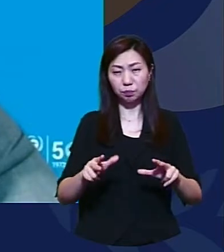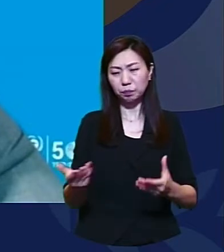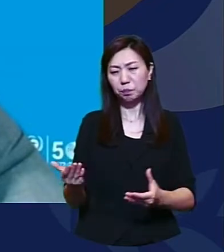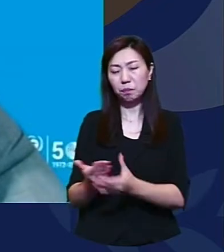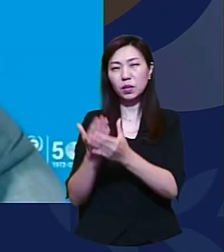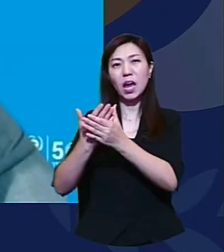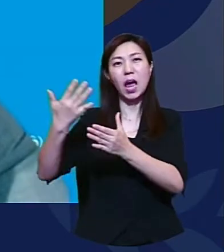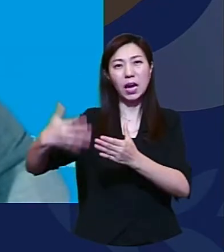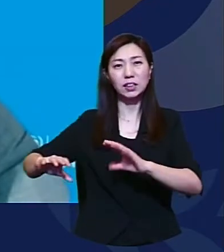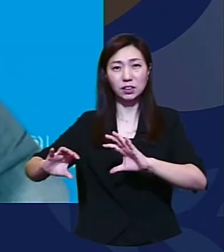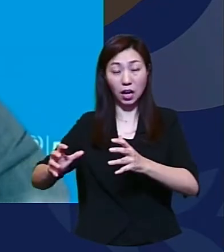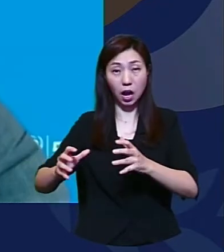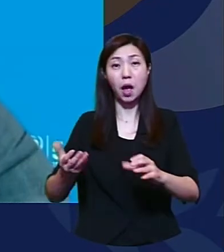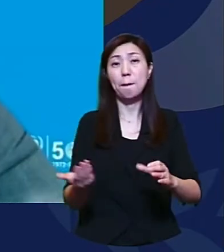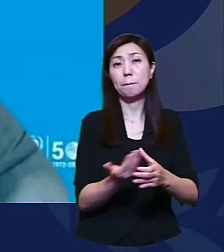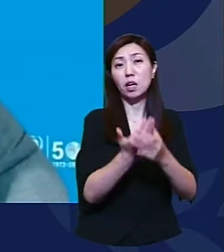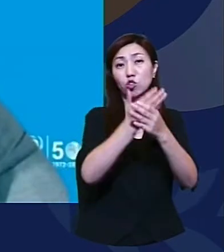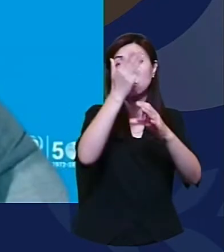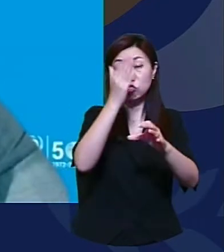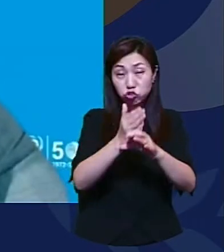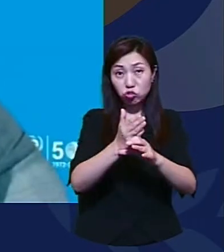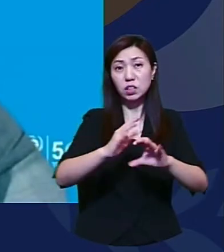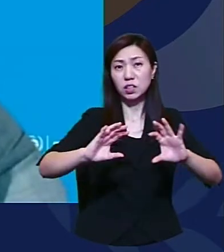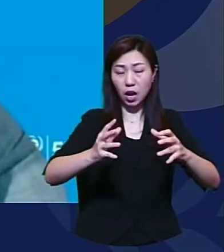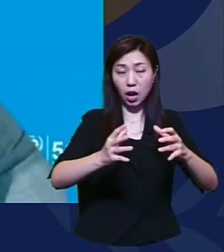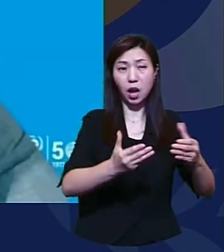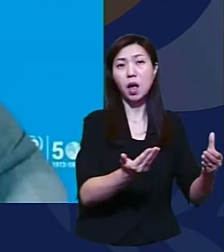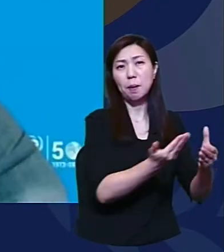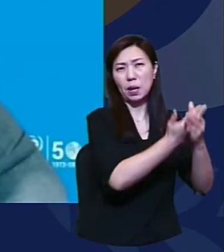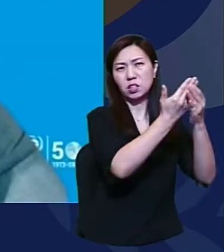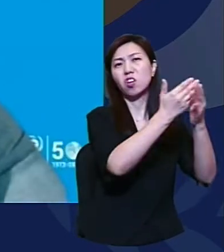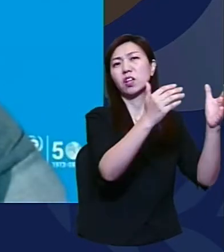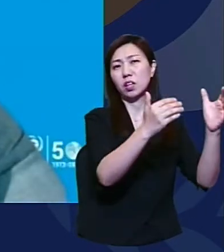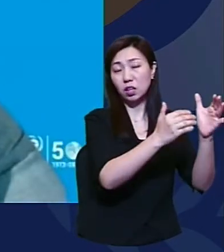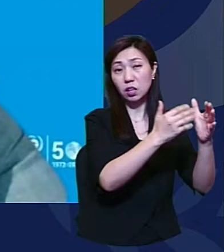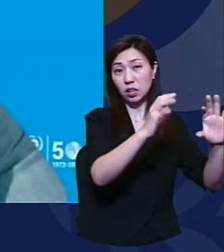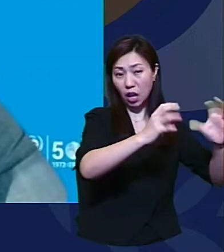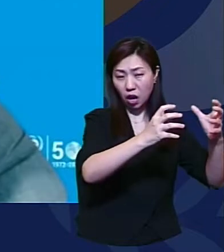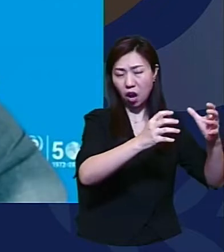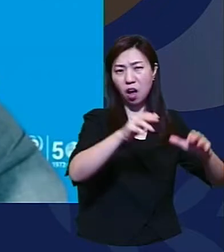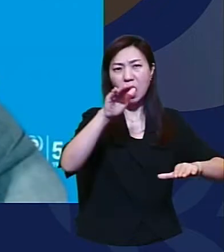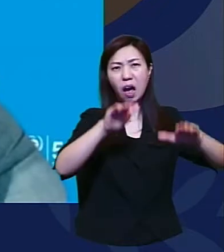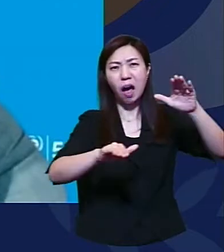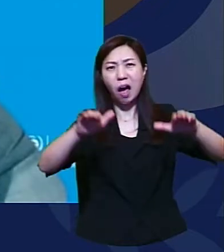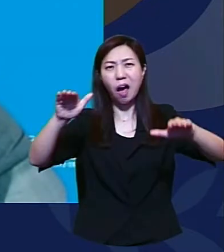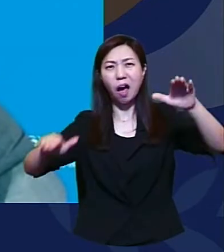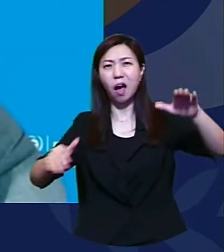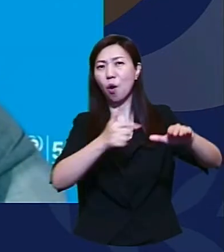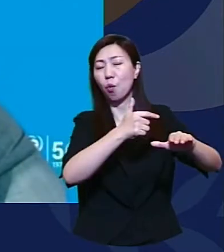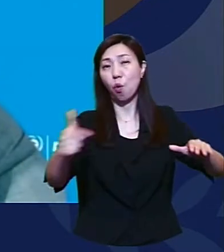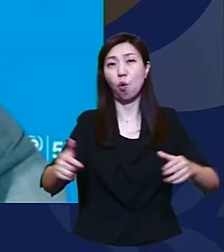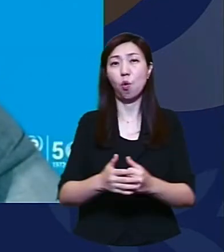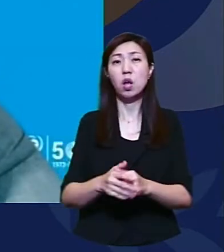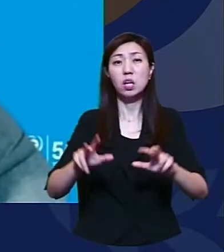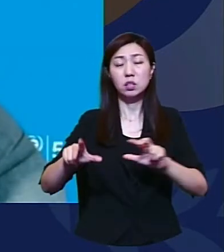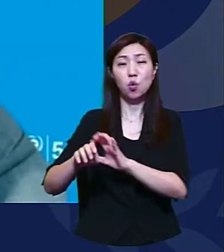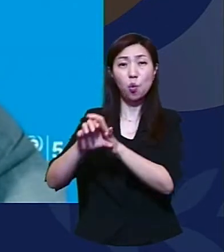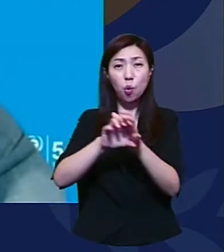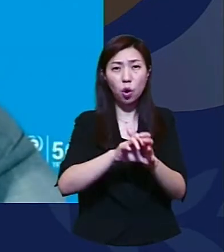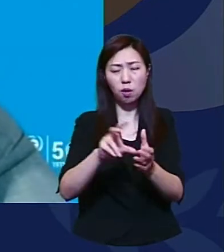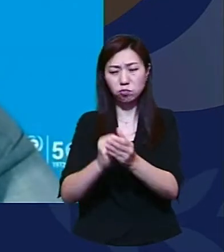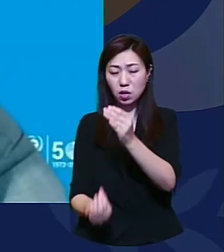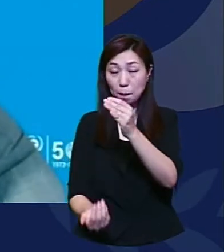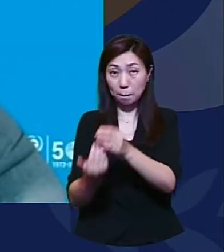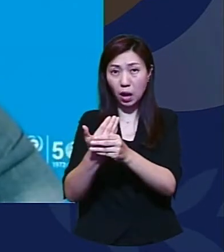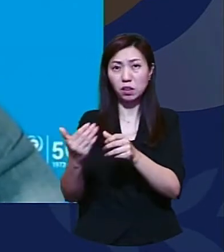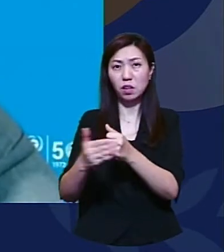countries. These countries need help closing the gap, especially as they struggle with the economic